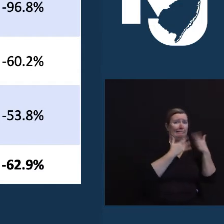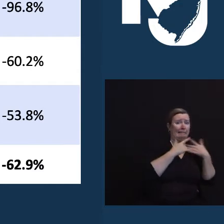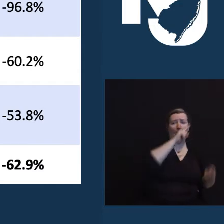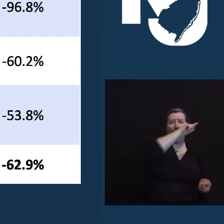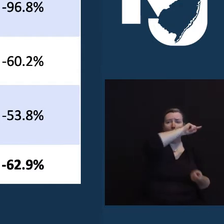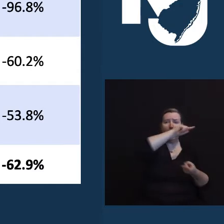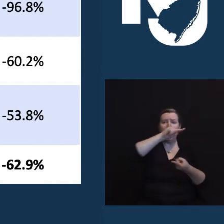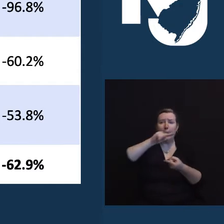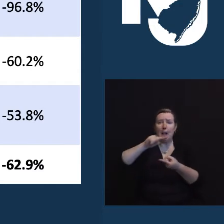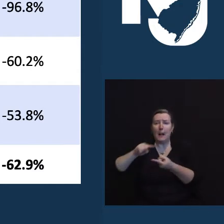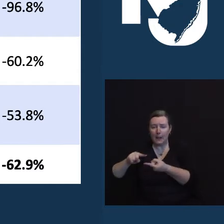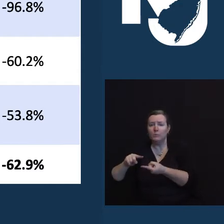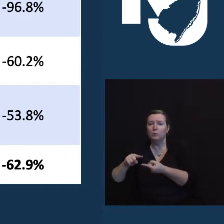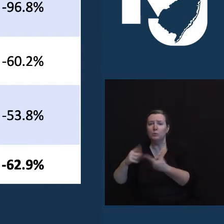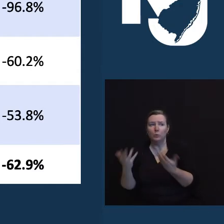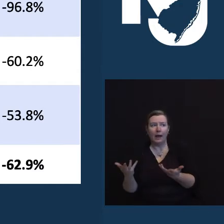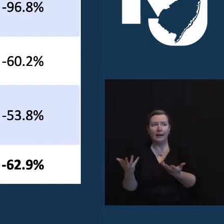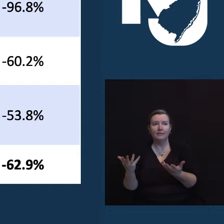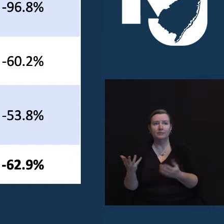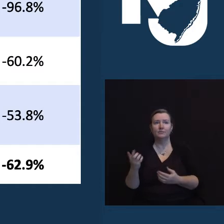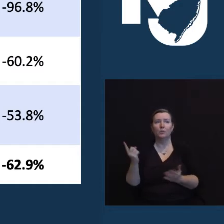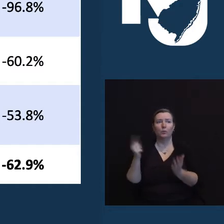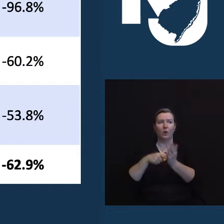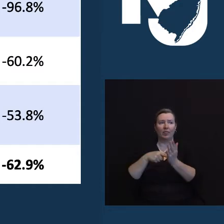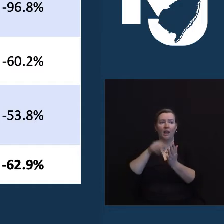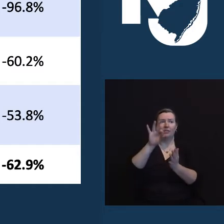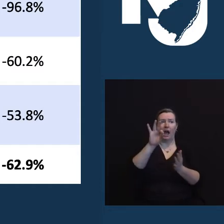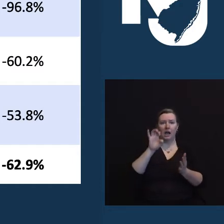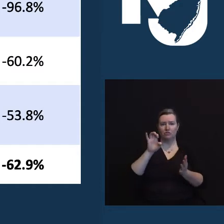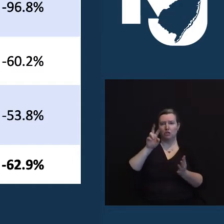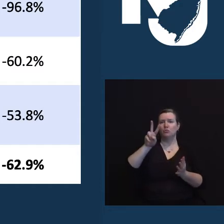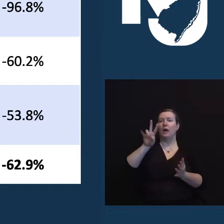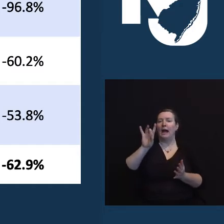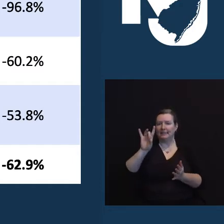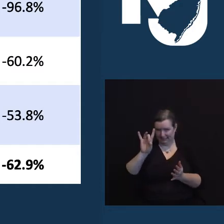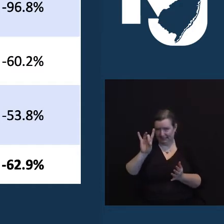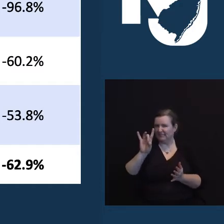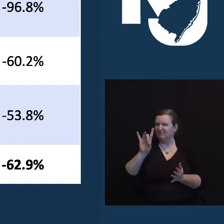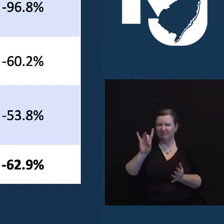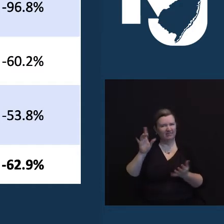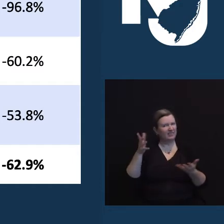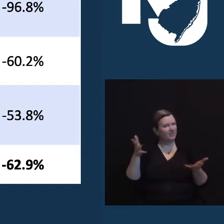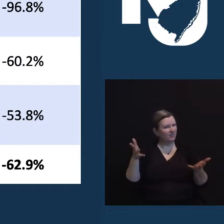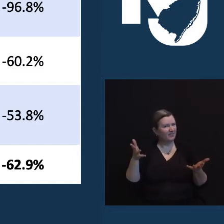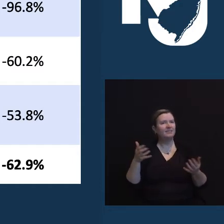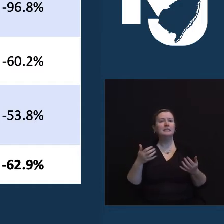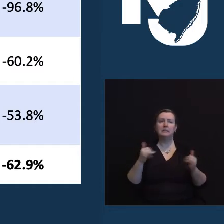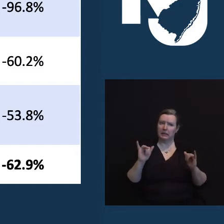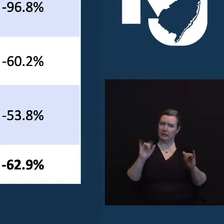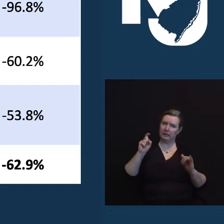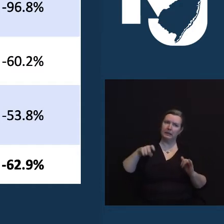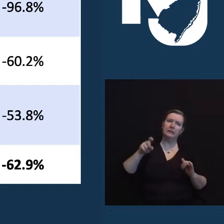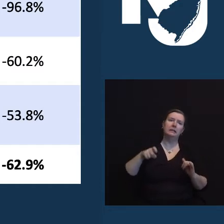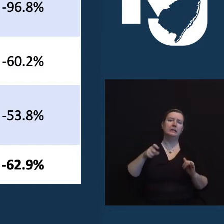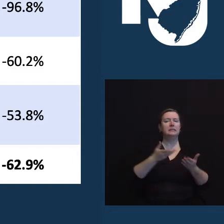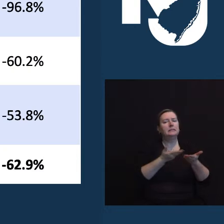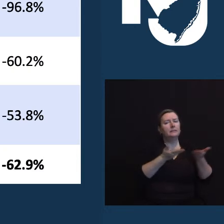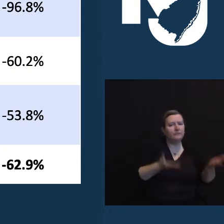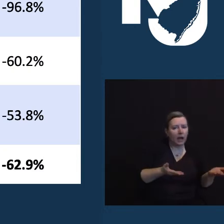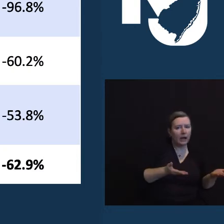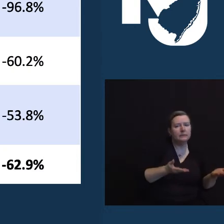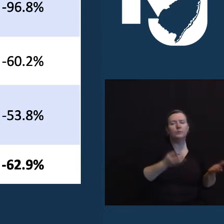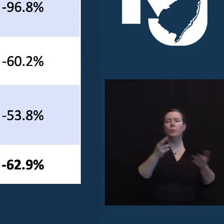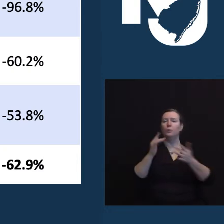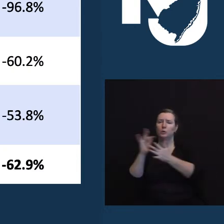into 1,723 students still in need of a device, 190 needing